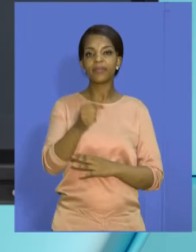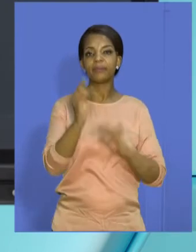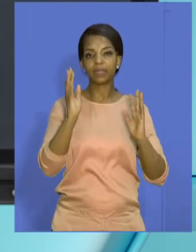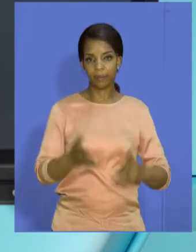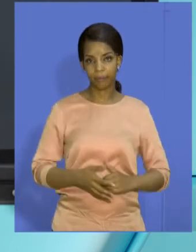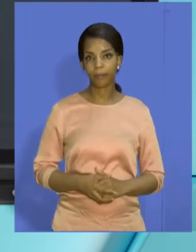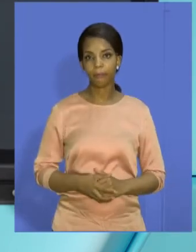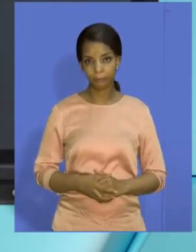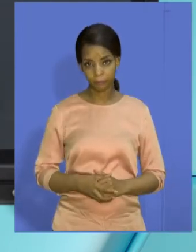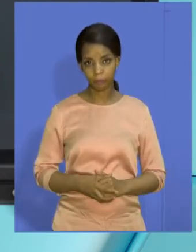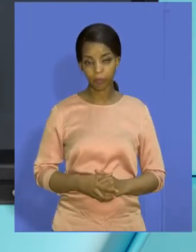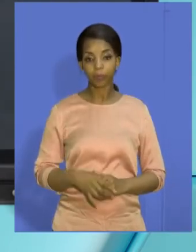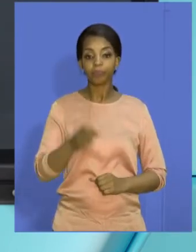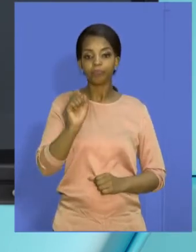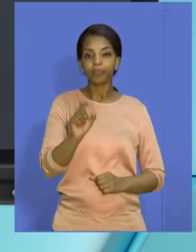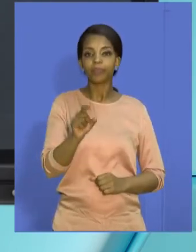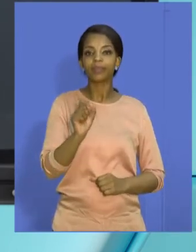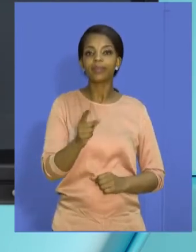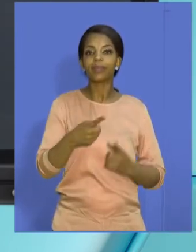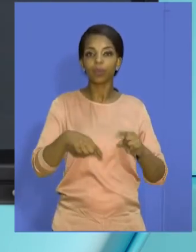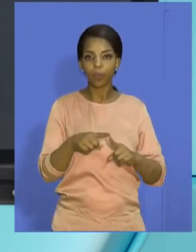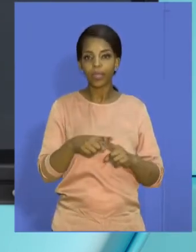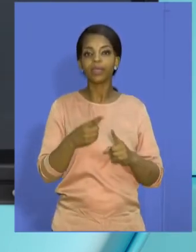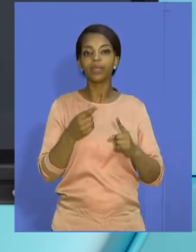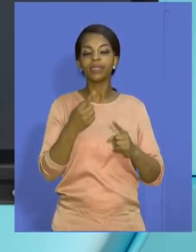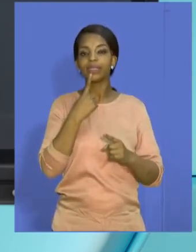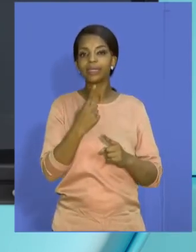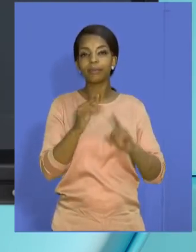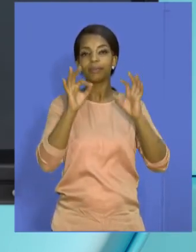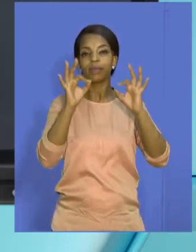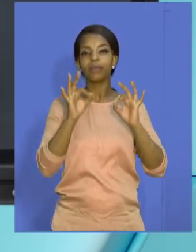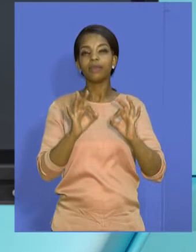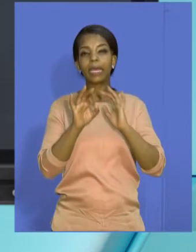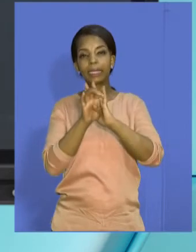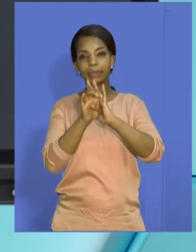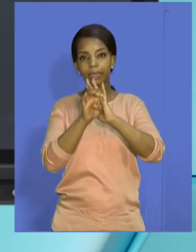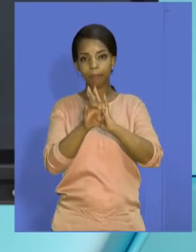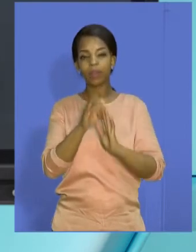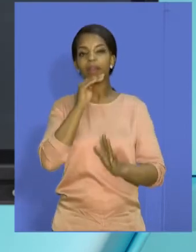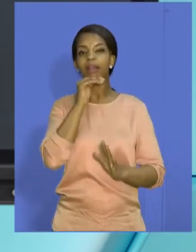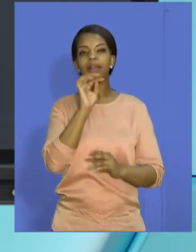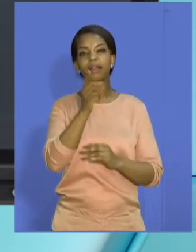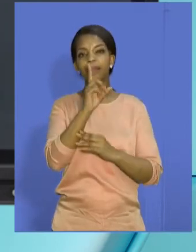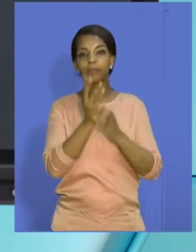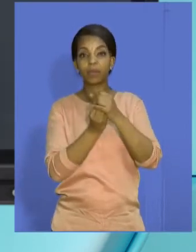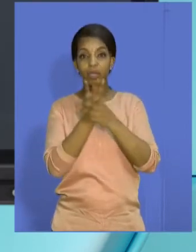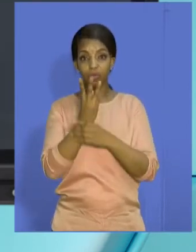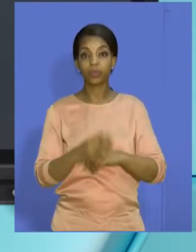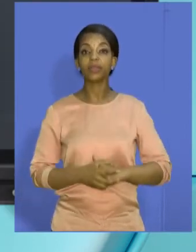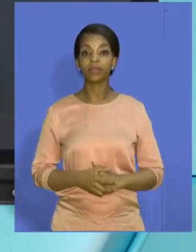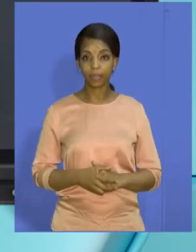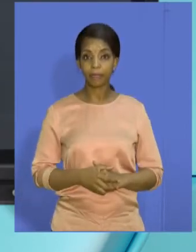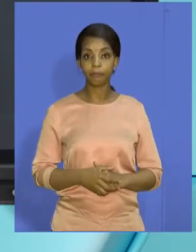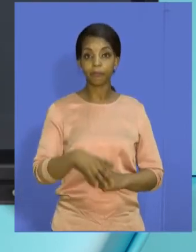get to that. So this will be a perfect example of what we are talking about when we're saying there is growth. The first one will be a